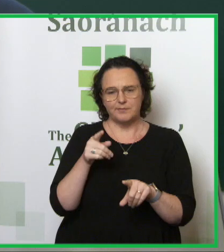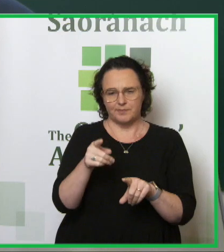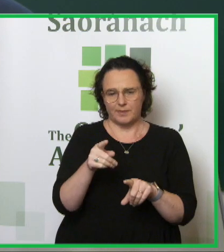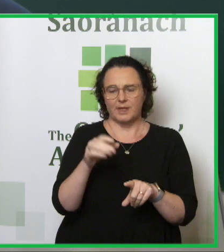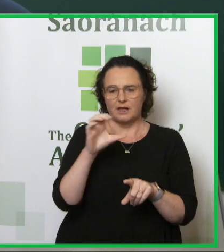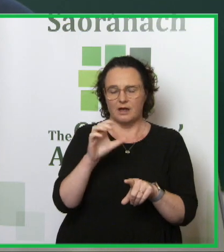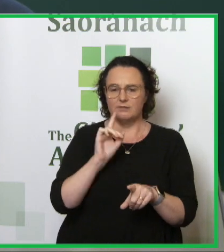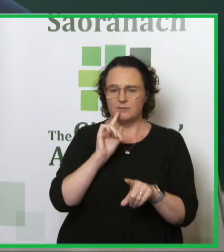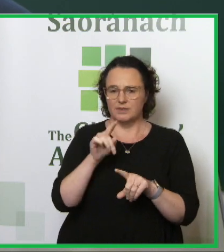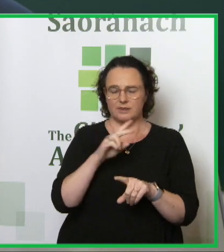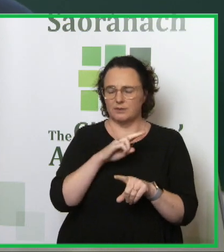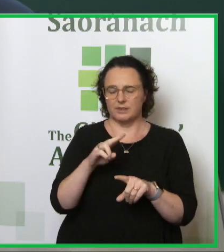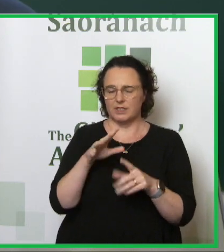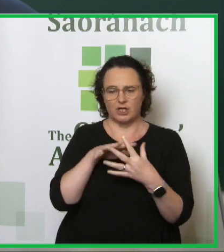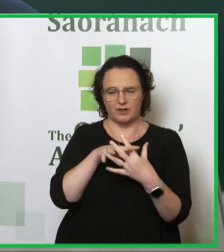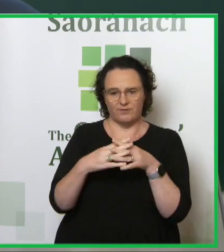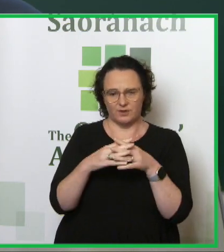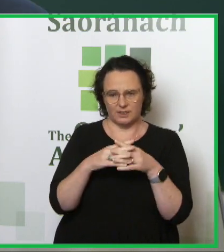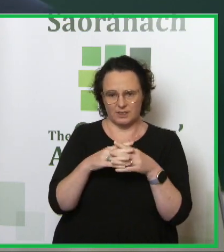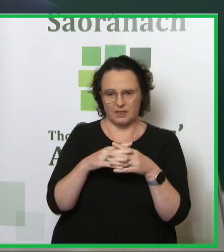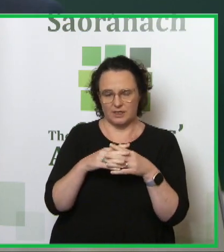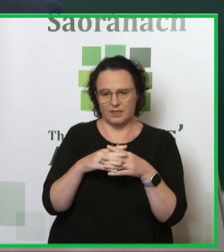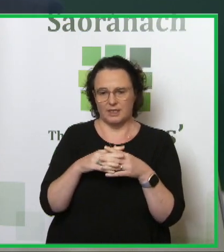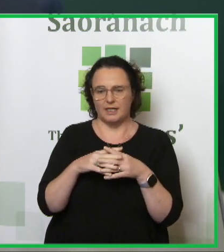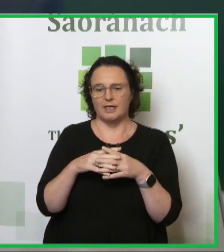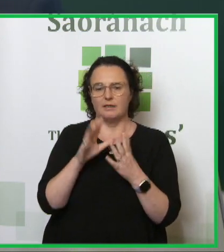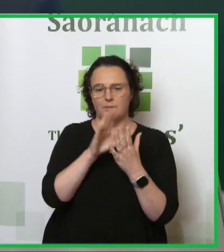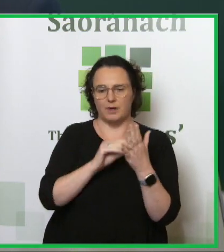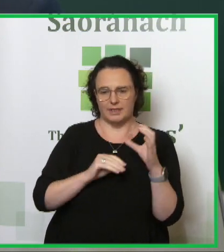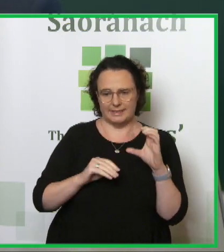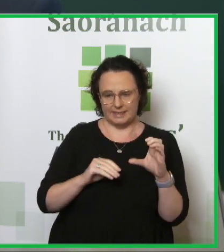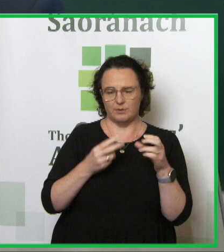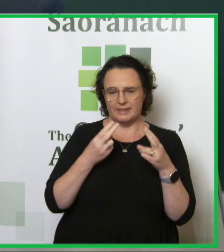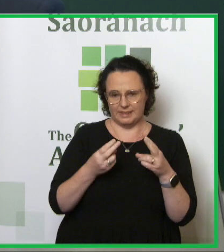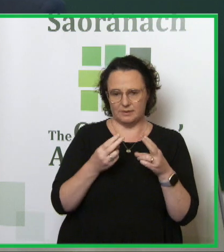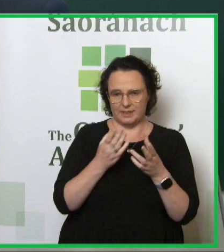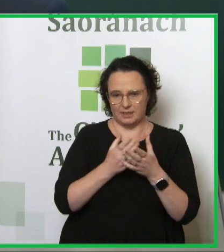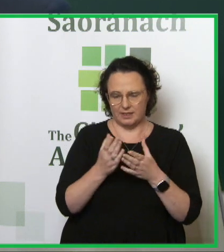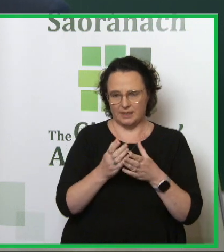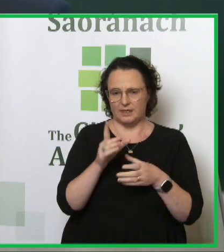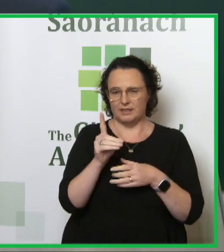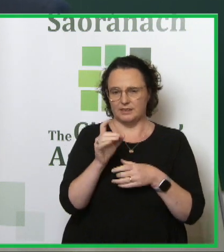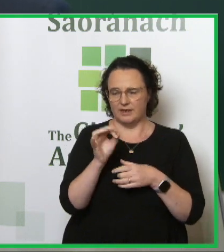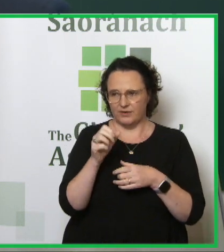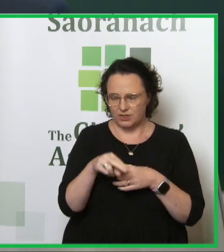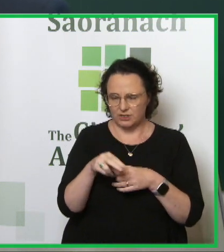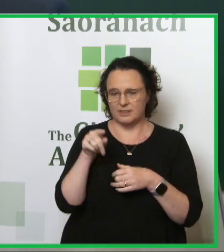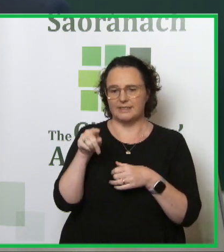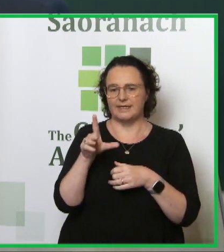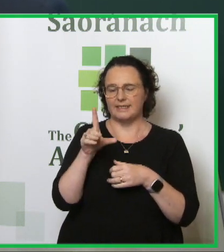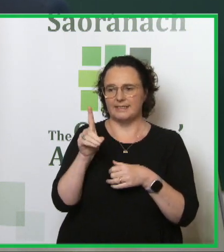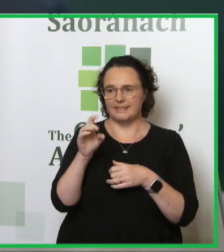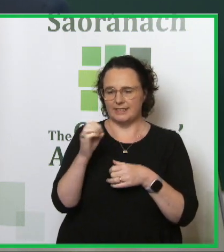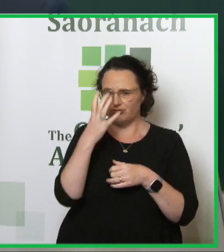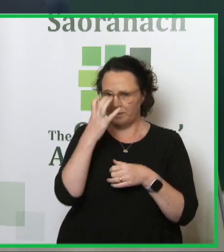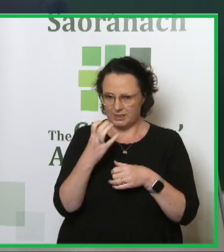is not to confuse matters. There's also elements within Model C that would need to be spelled out, including diversion, decriminalisation,